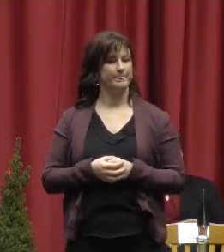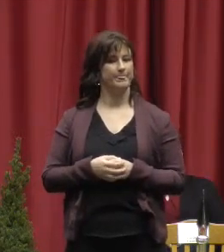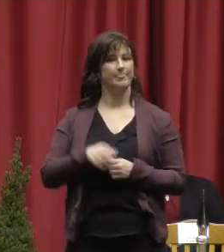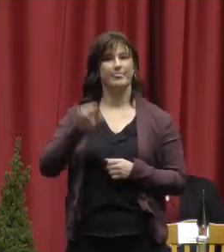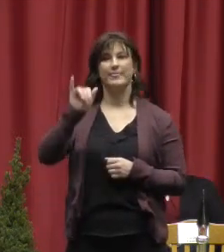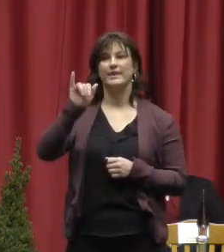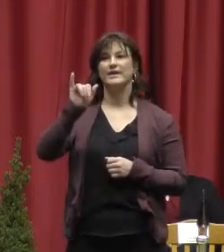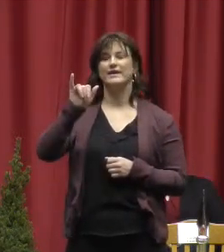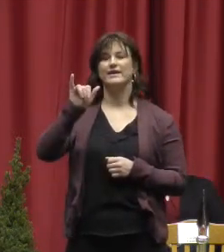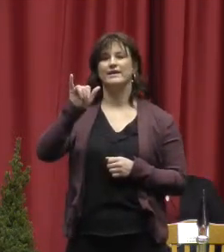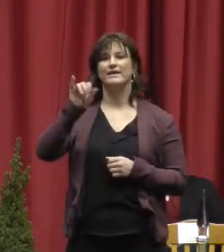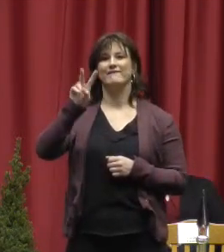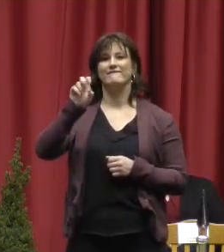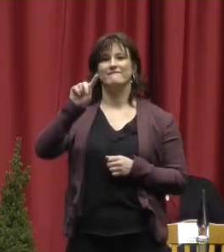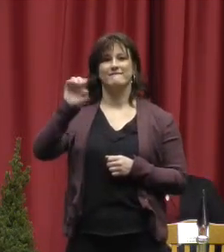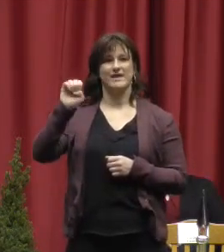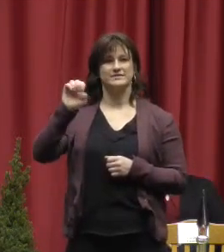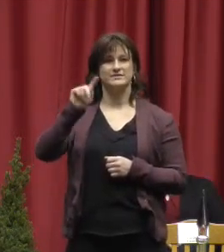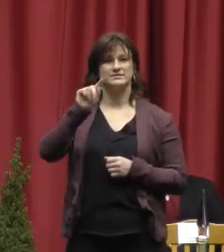Yvette Tafoya.